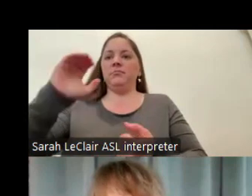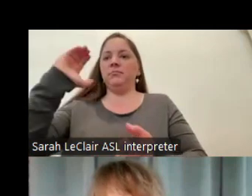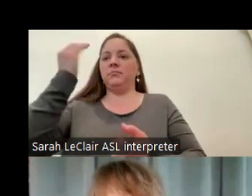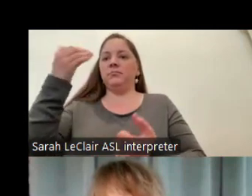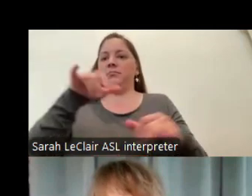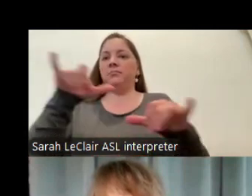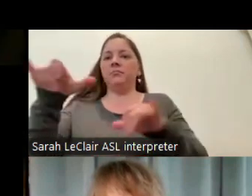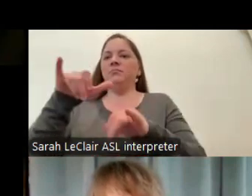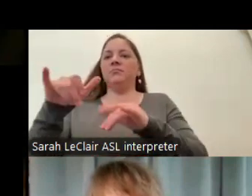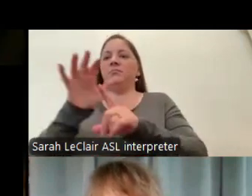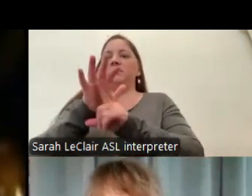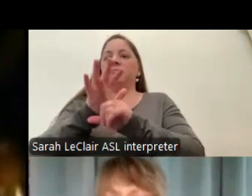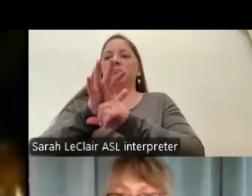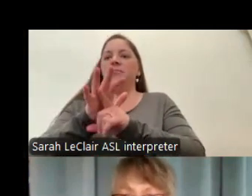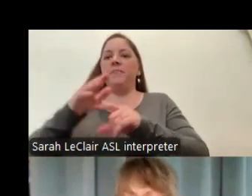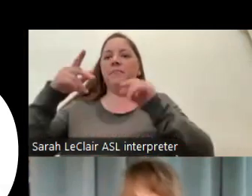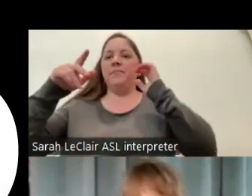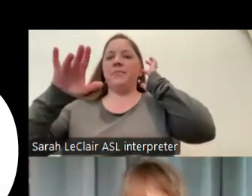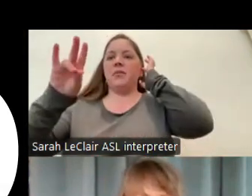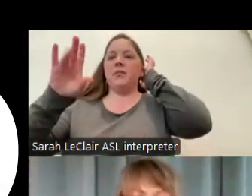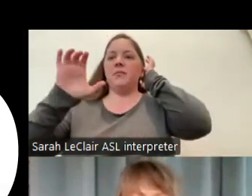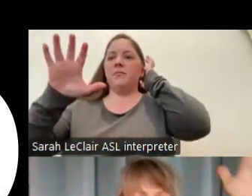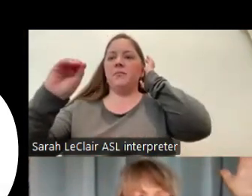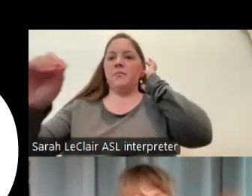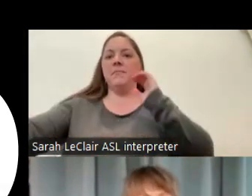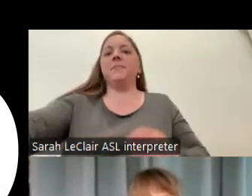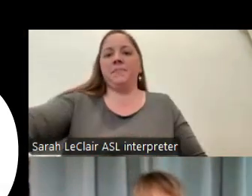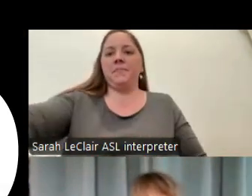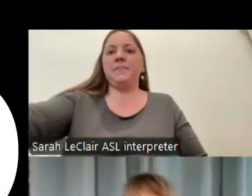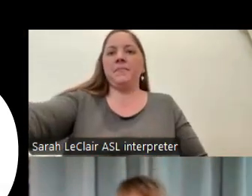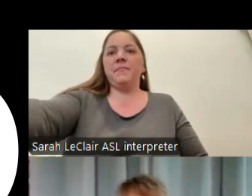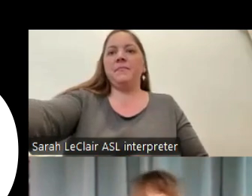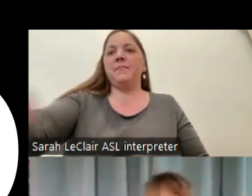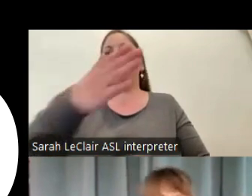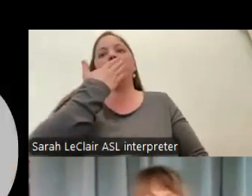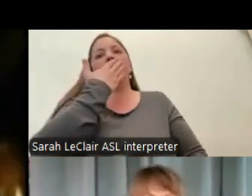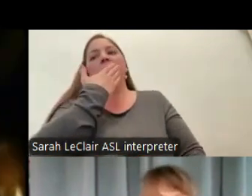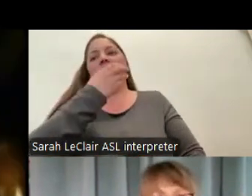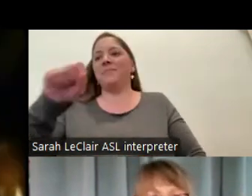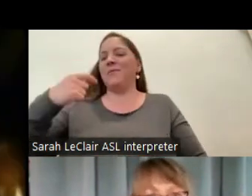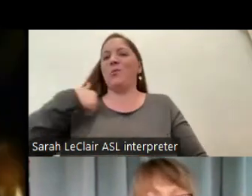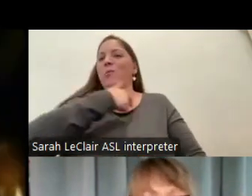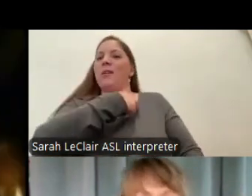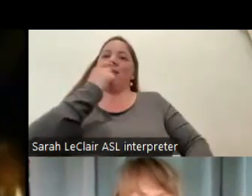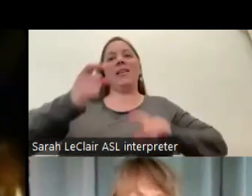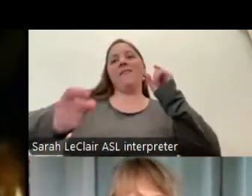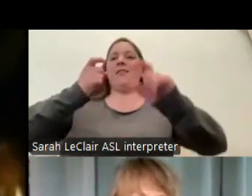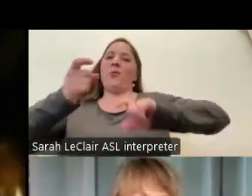came out ahead is the 750. Okay. Thank you, everyone. We're just giving away the money right and